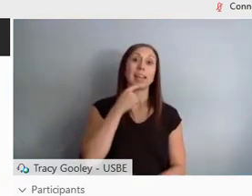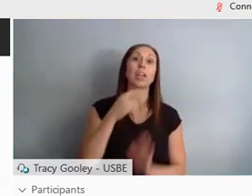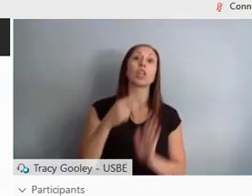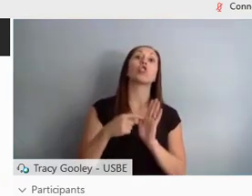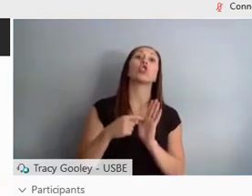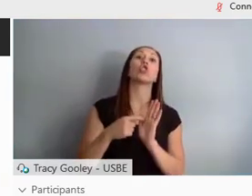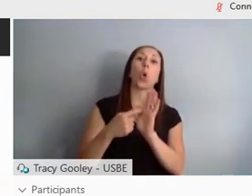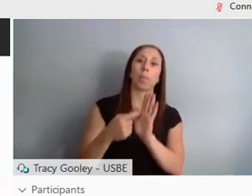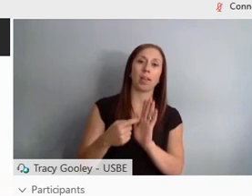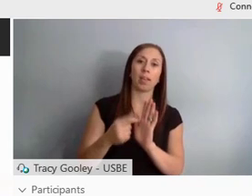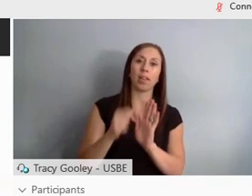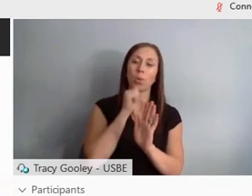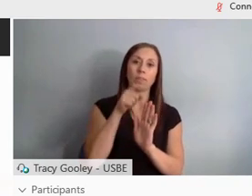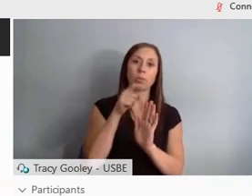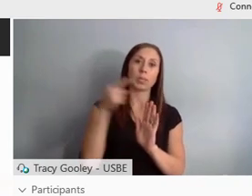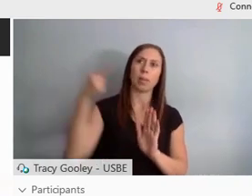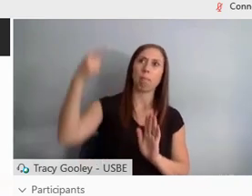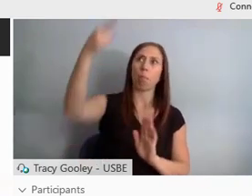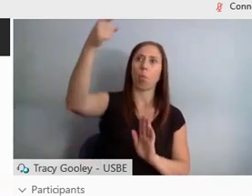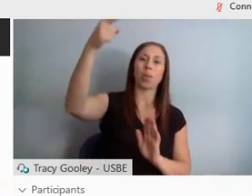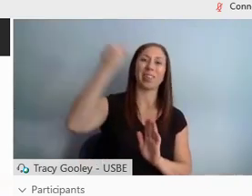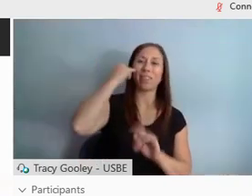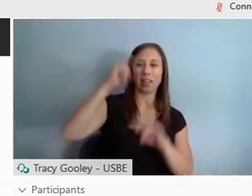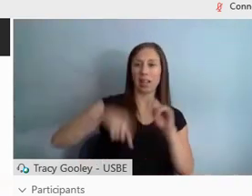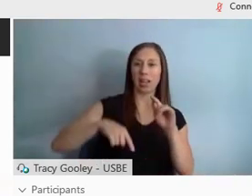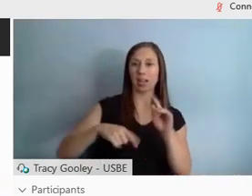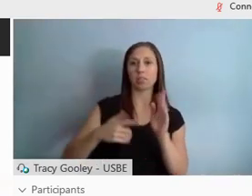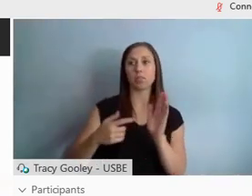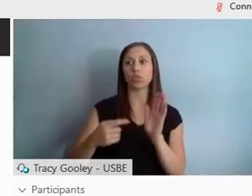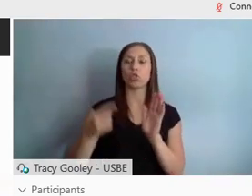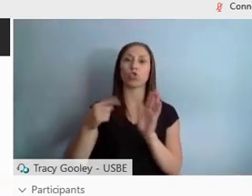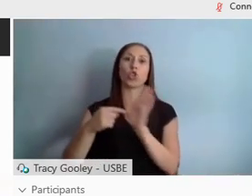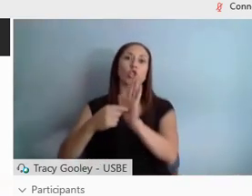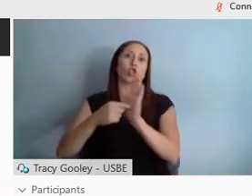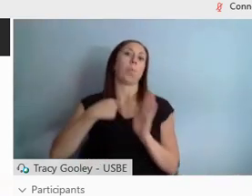of saying point to. All right.